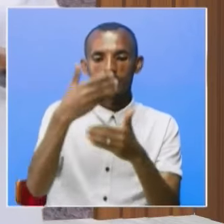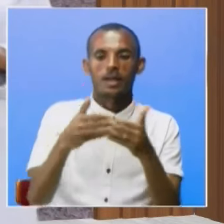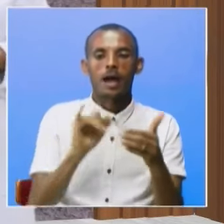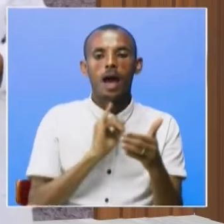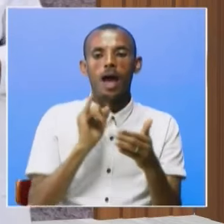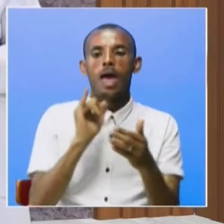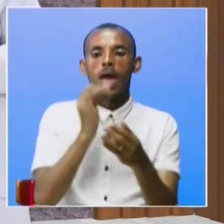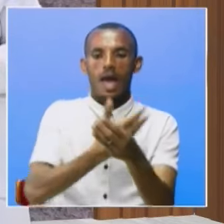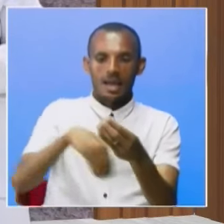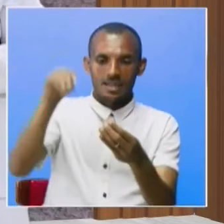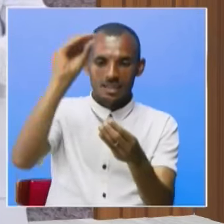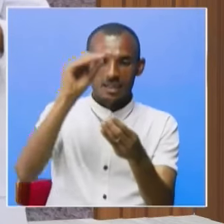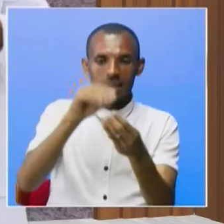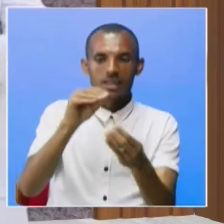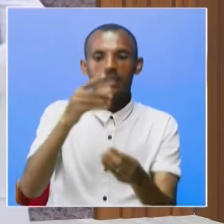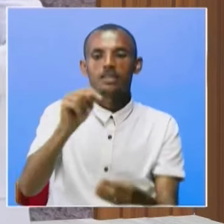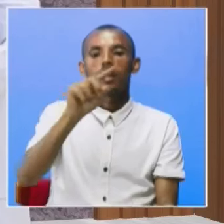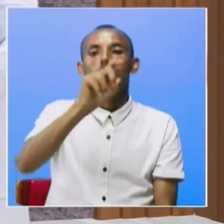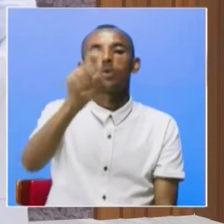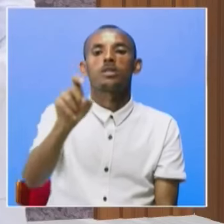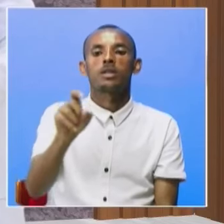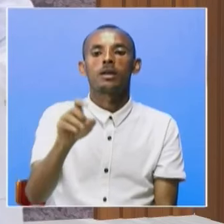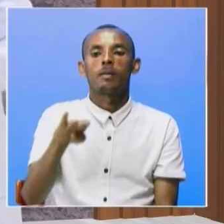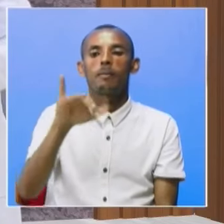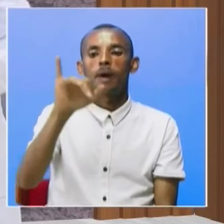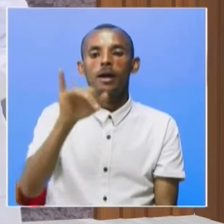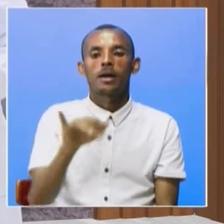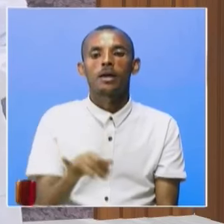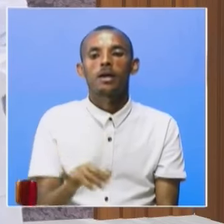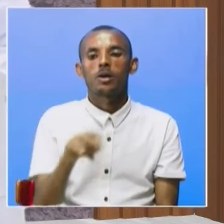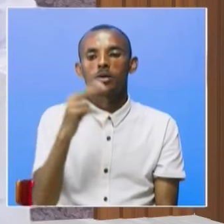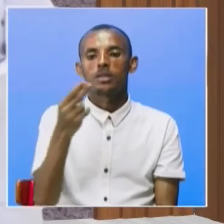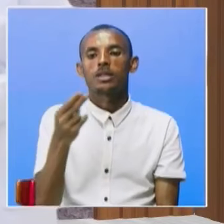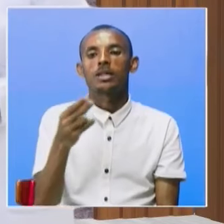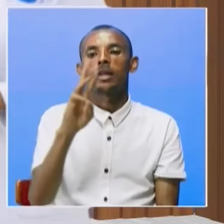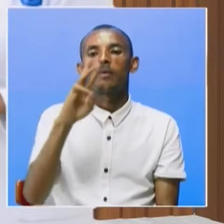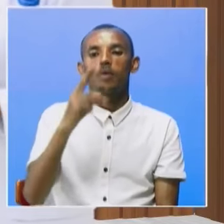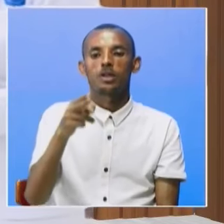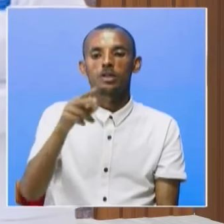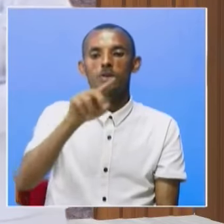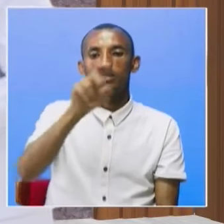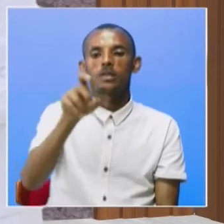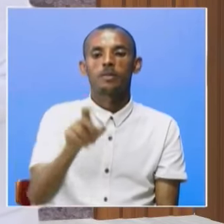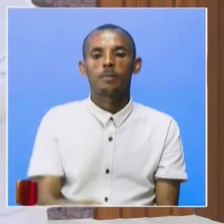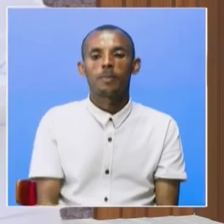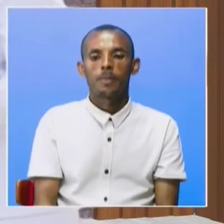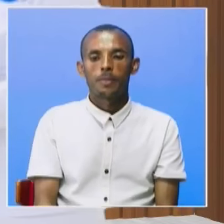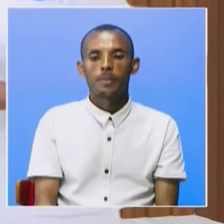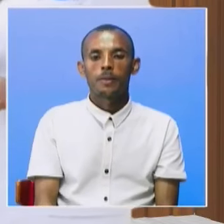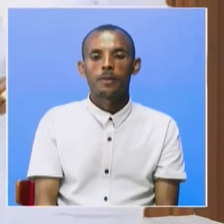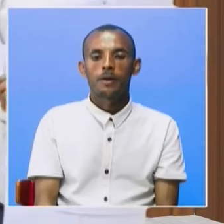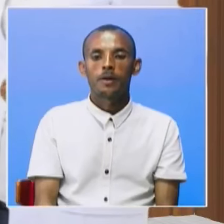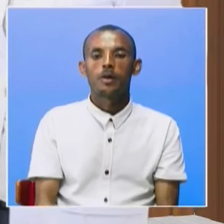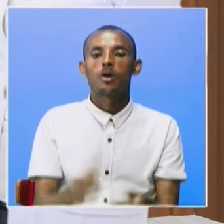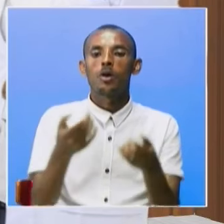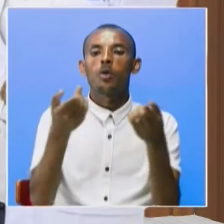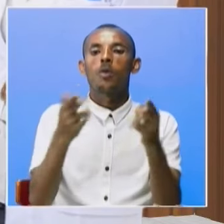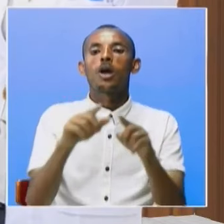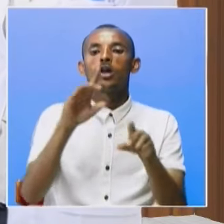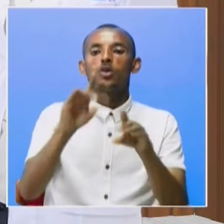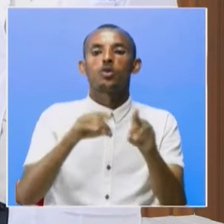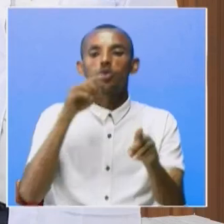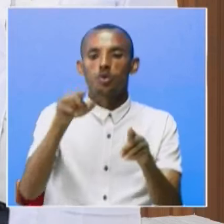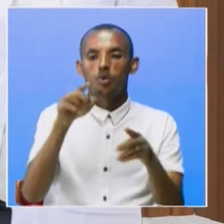extended the question by using the WH question. Very good. What do I say? When do you have to